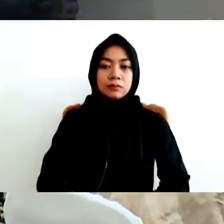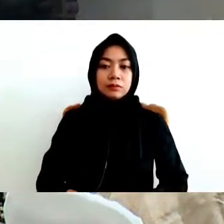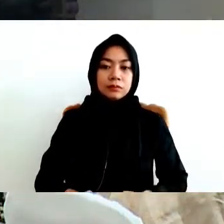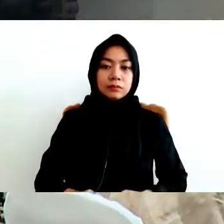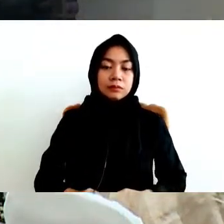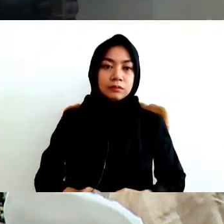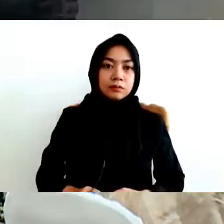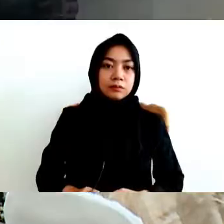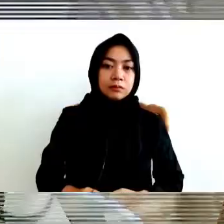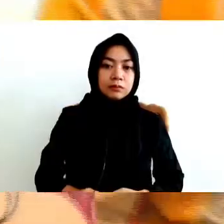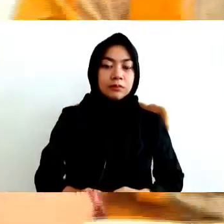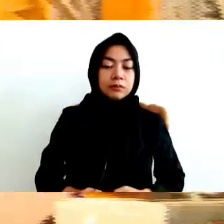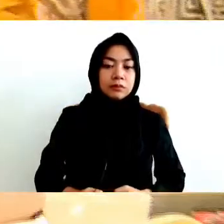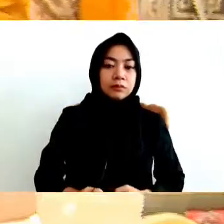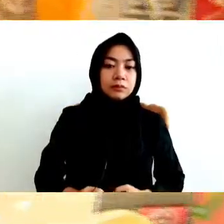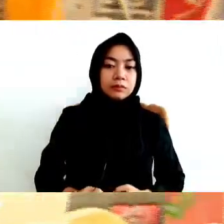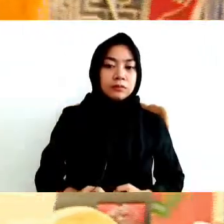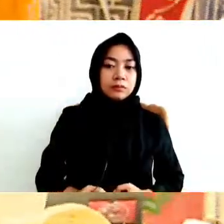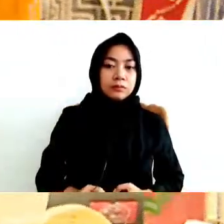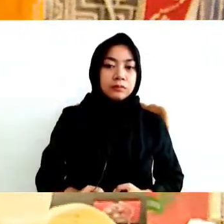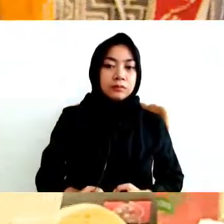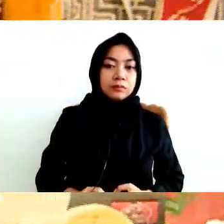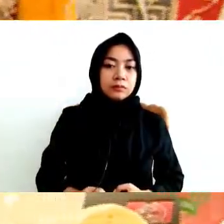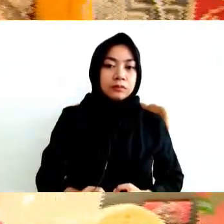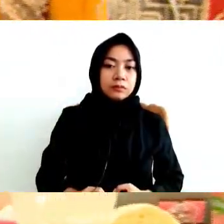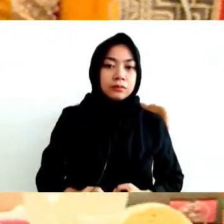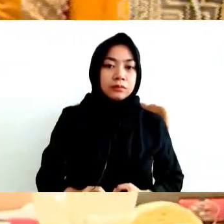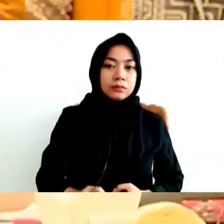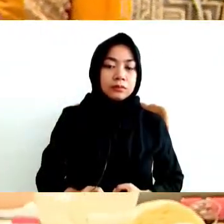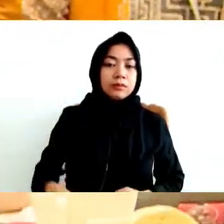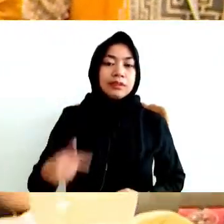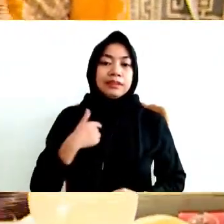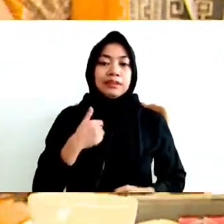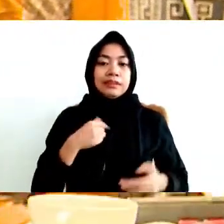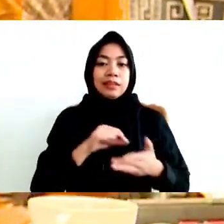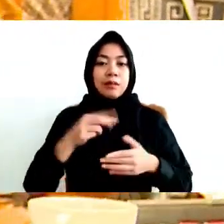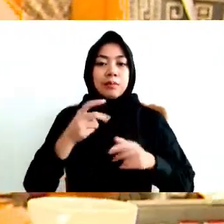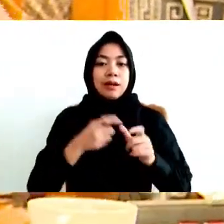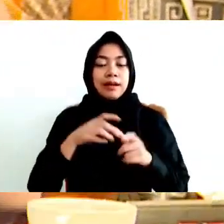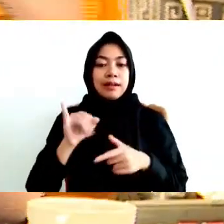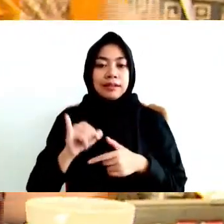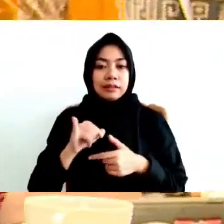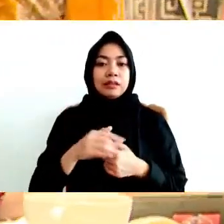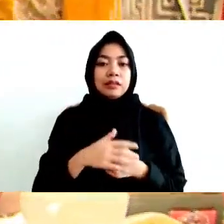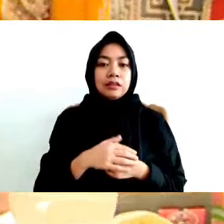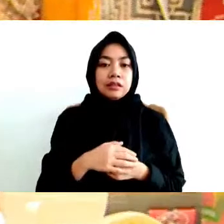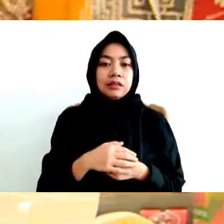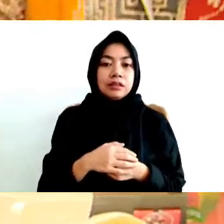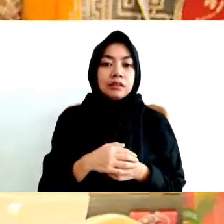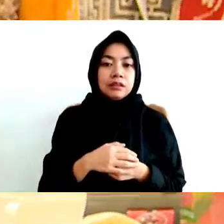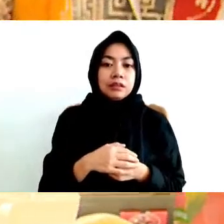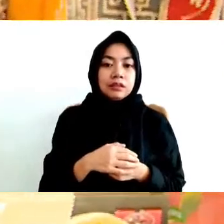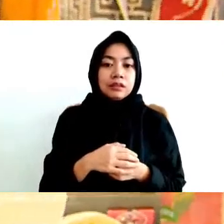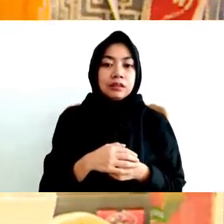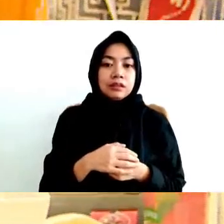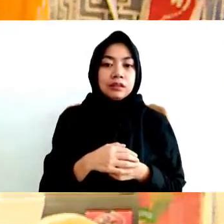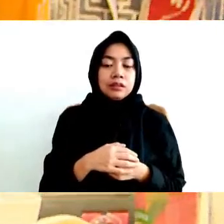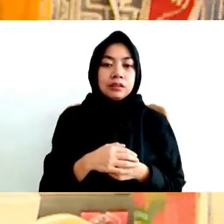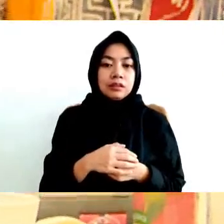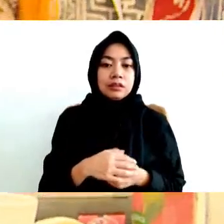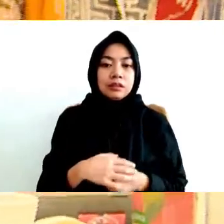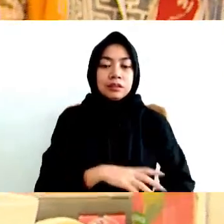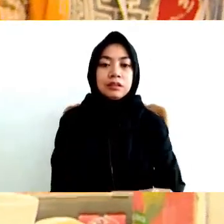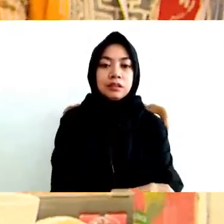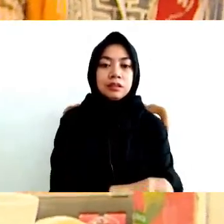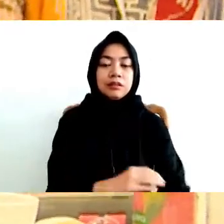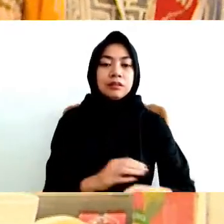Hello. Please, Mbak. Yeah, I'm Esi from Resilience Development Initiative. I'll be straight with my question, and